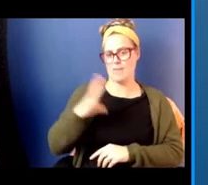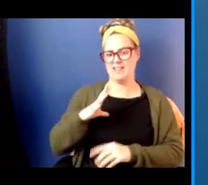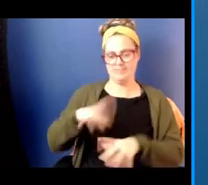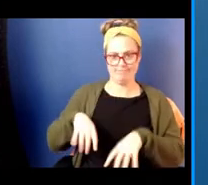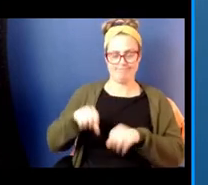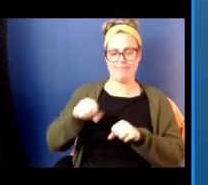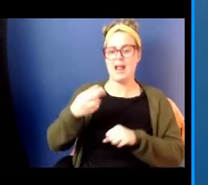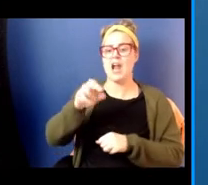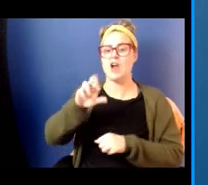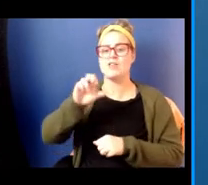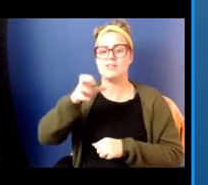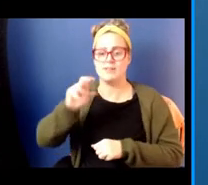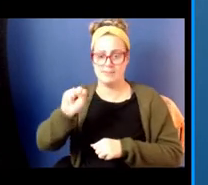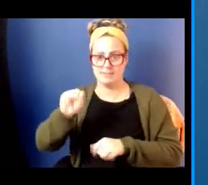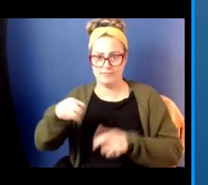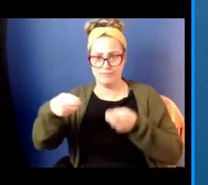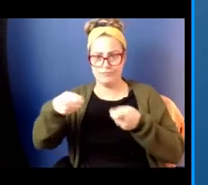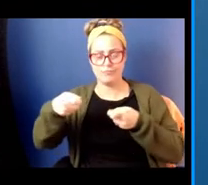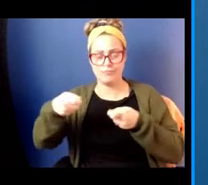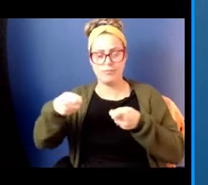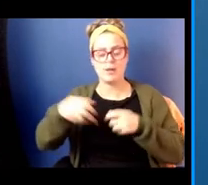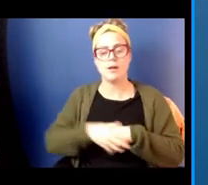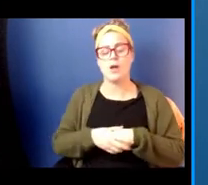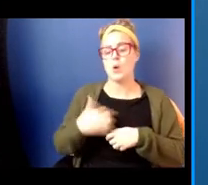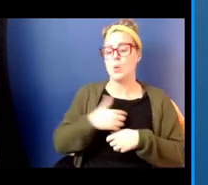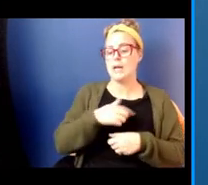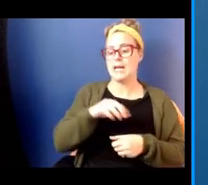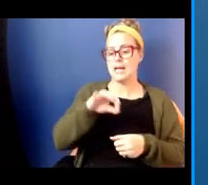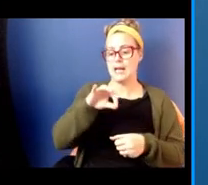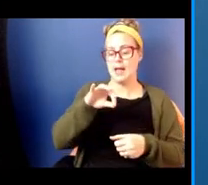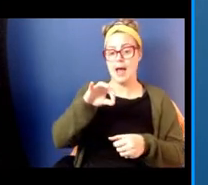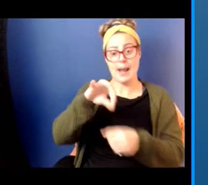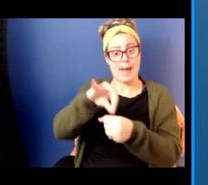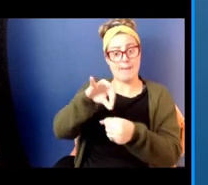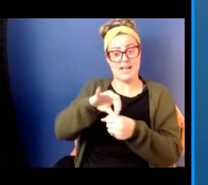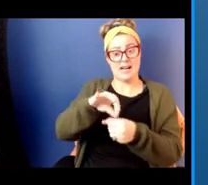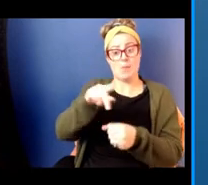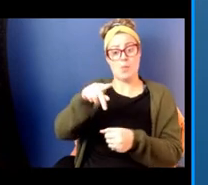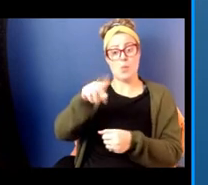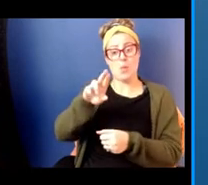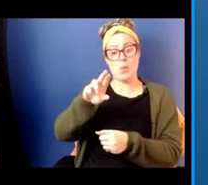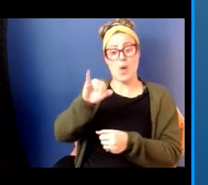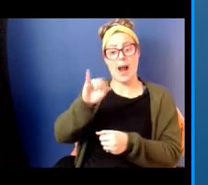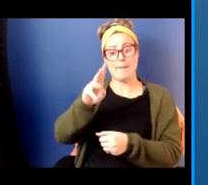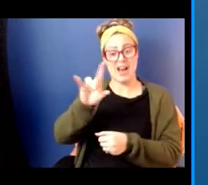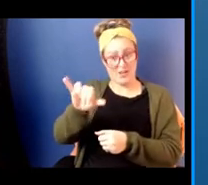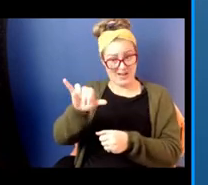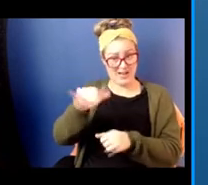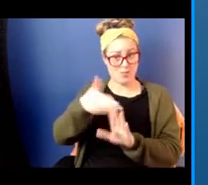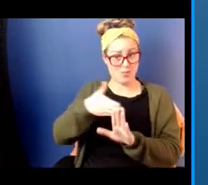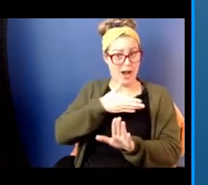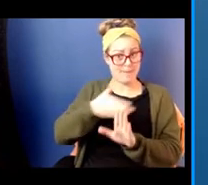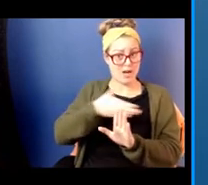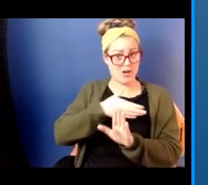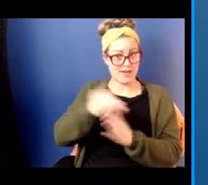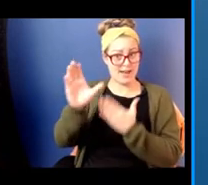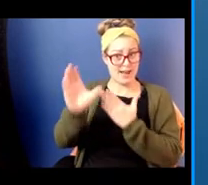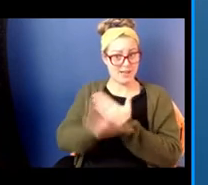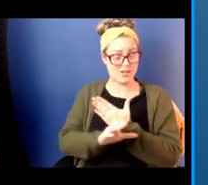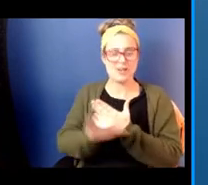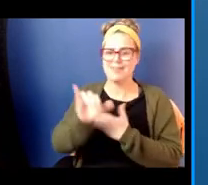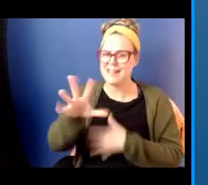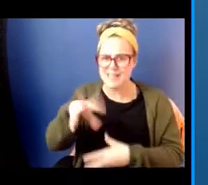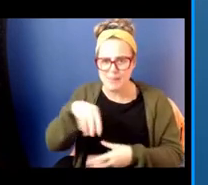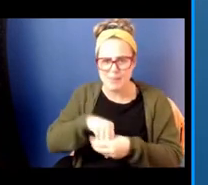primary calendar which is such an important piece of how our president gets elected our nominee